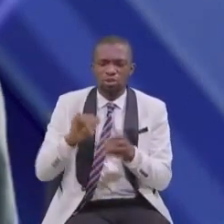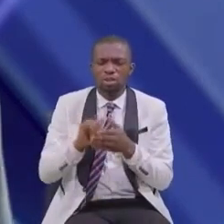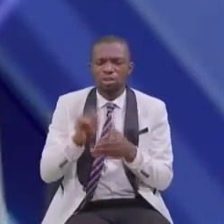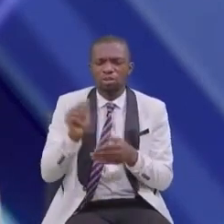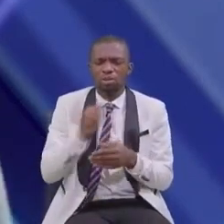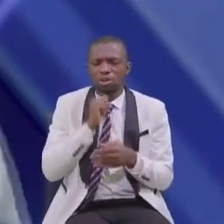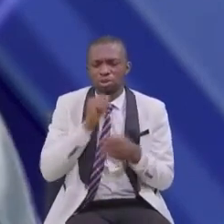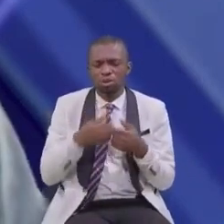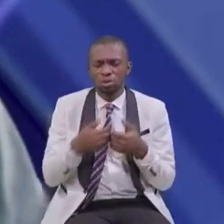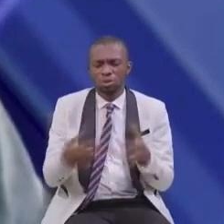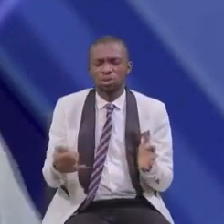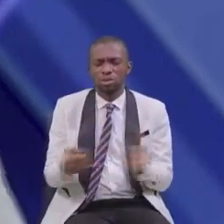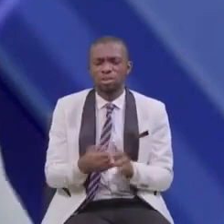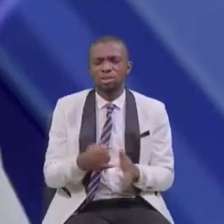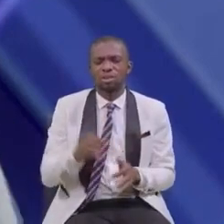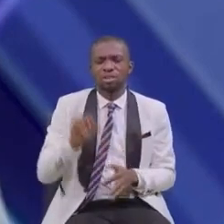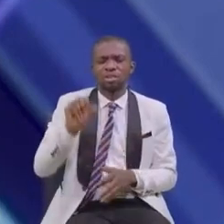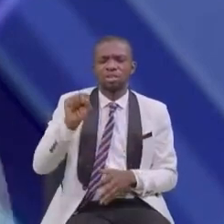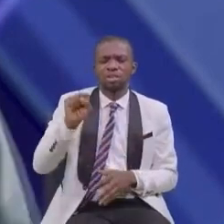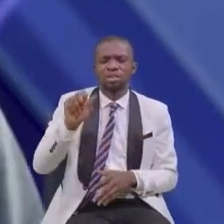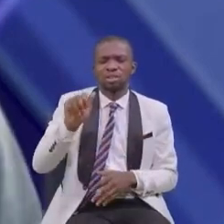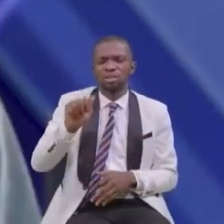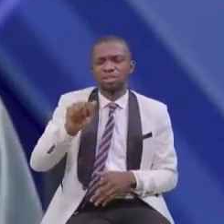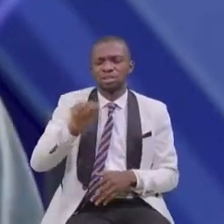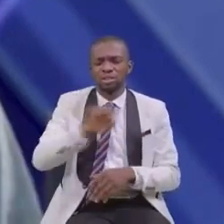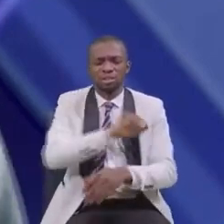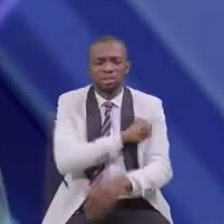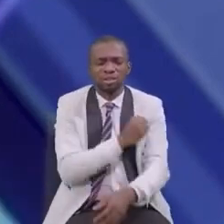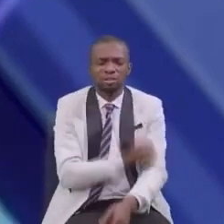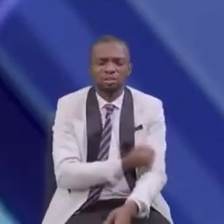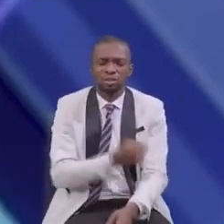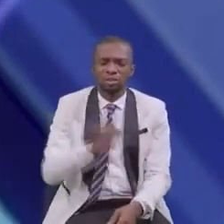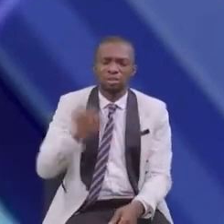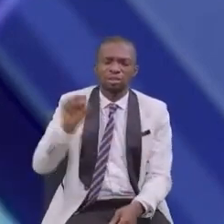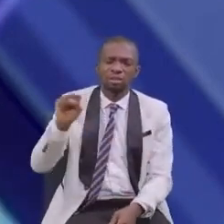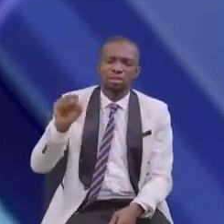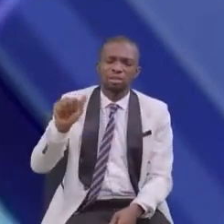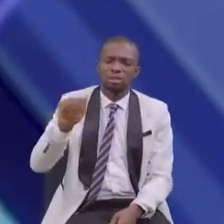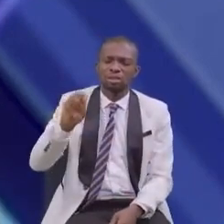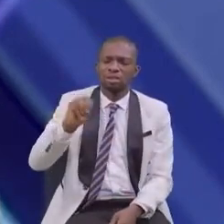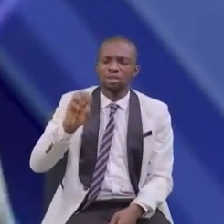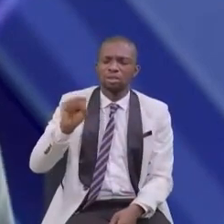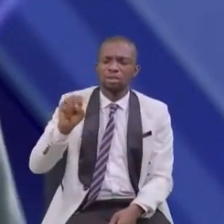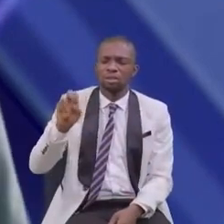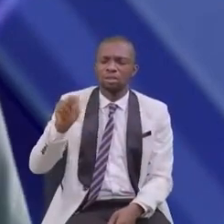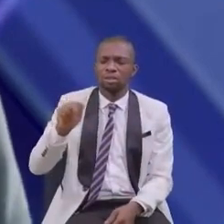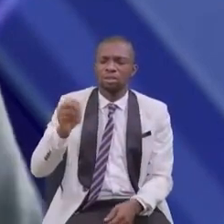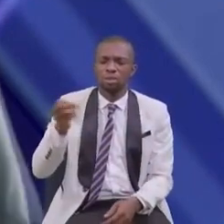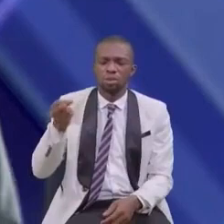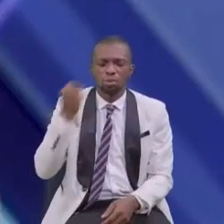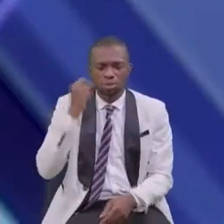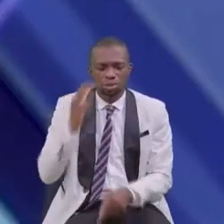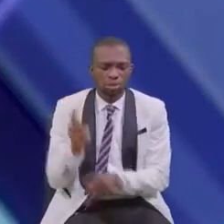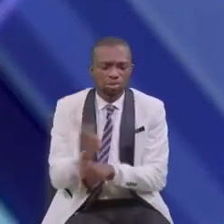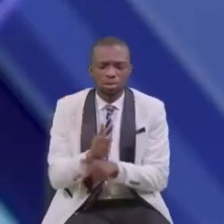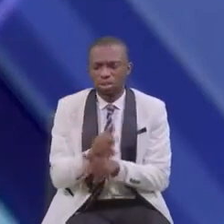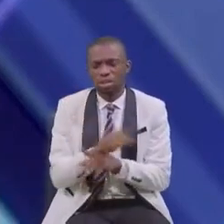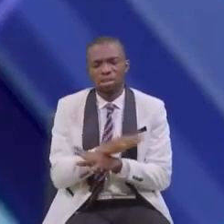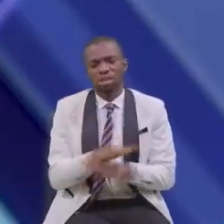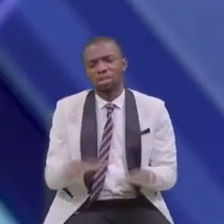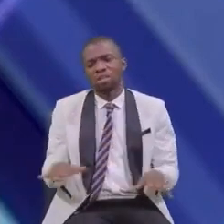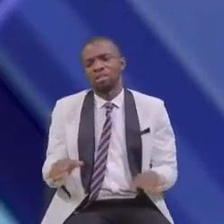careless, and it was just not in the, you know, always in the will of God. And Samson lost